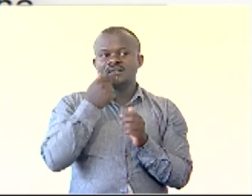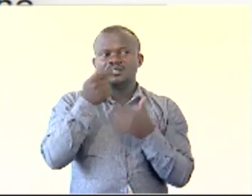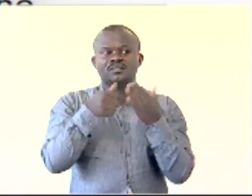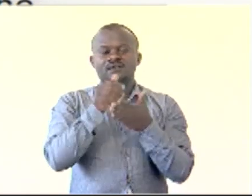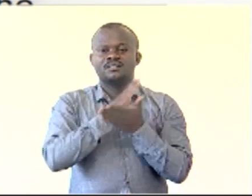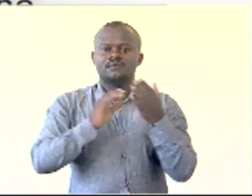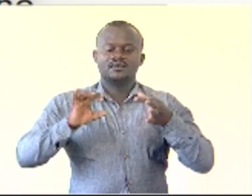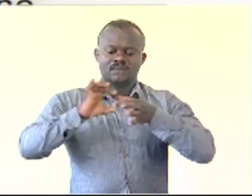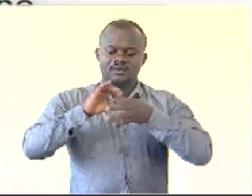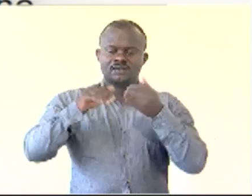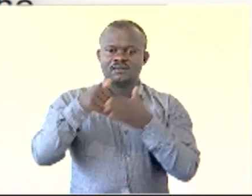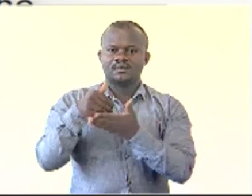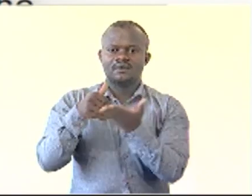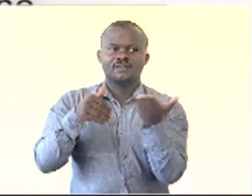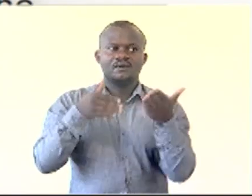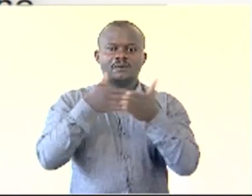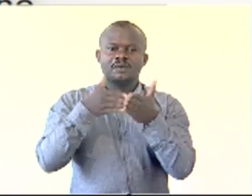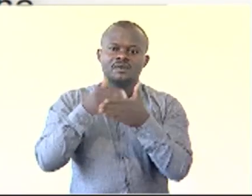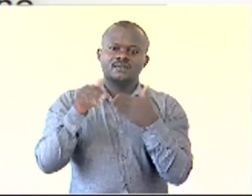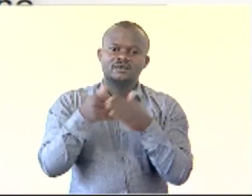some of the joints they restrict